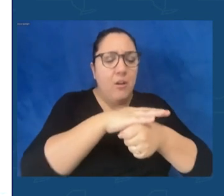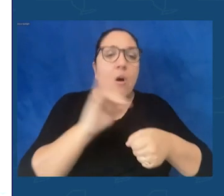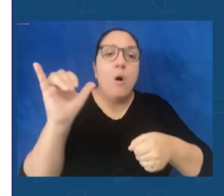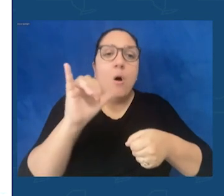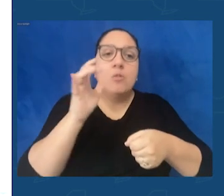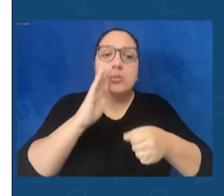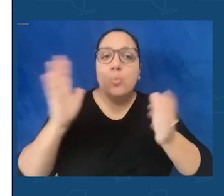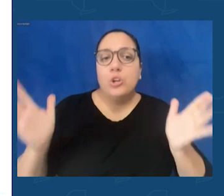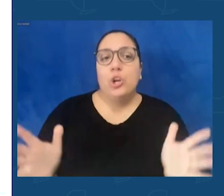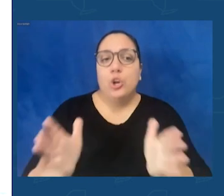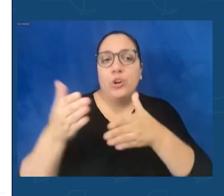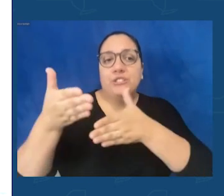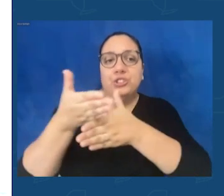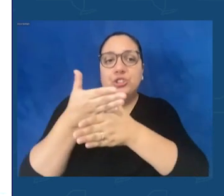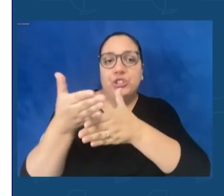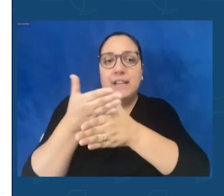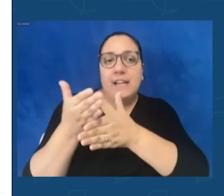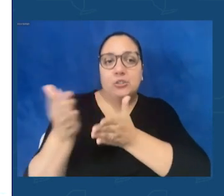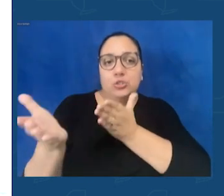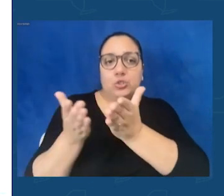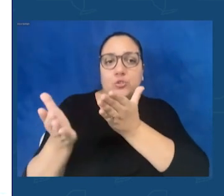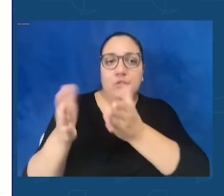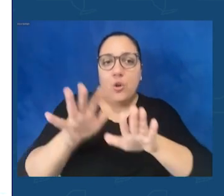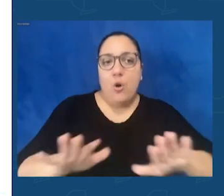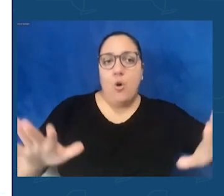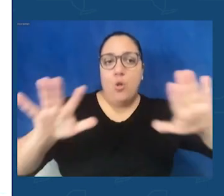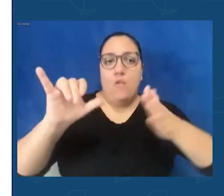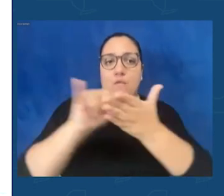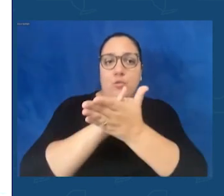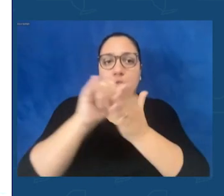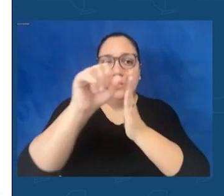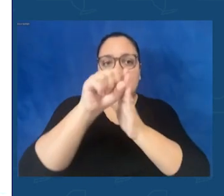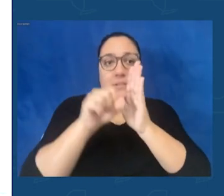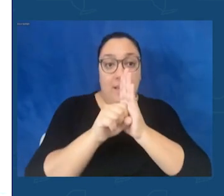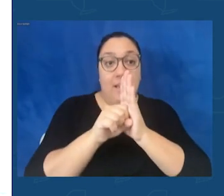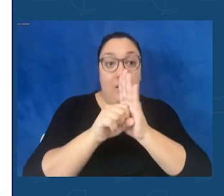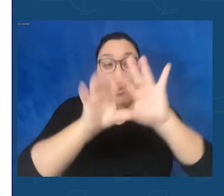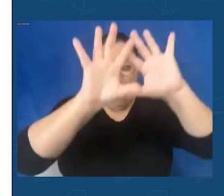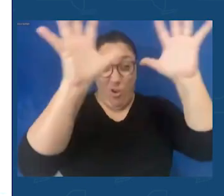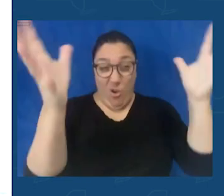we extend our deepest appreciation to Governor Kathy Hochul.